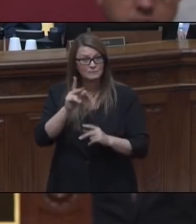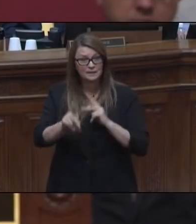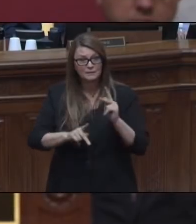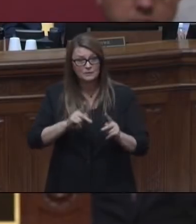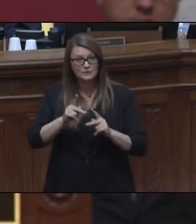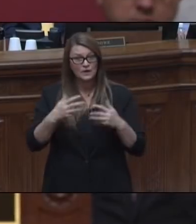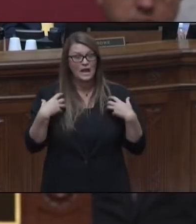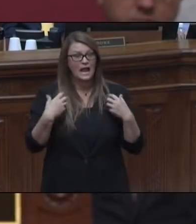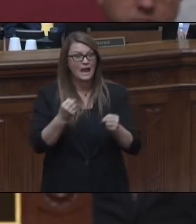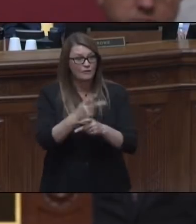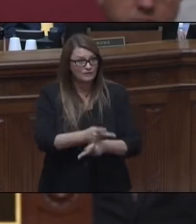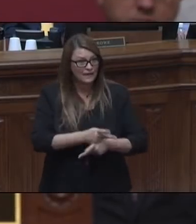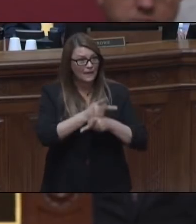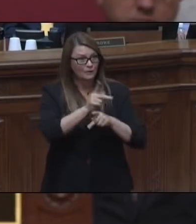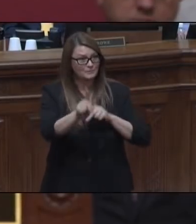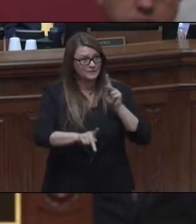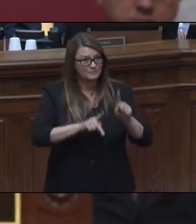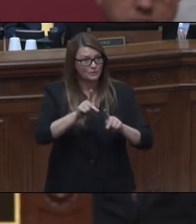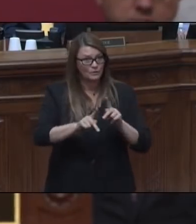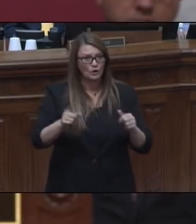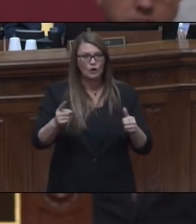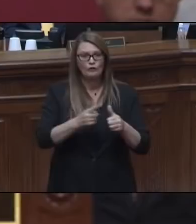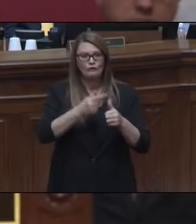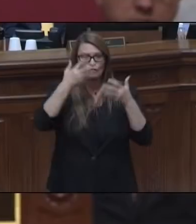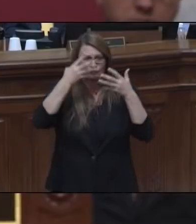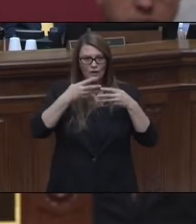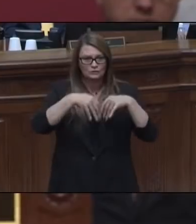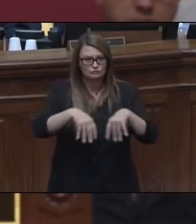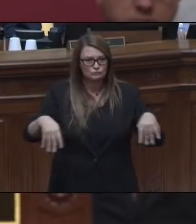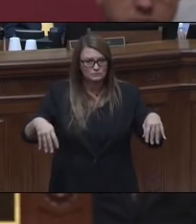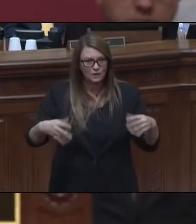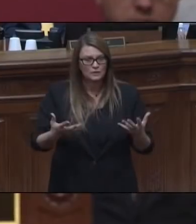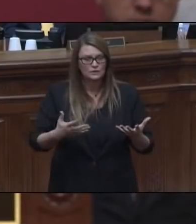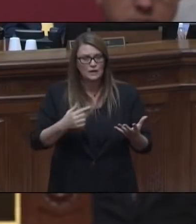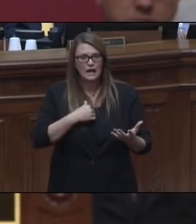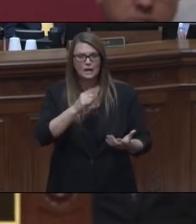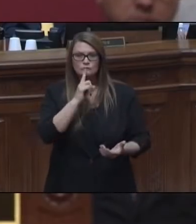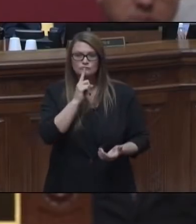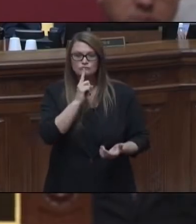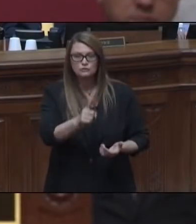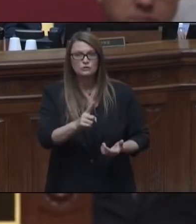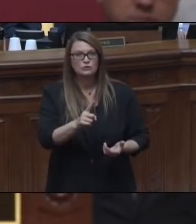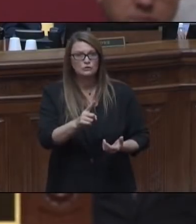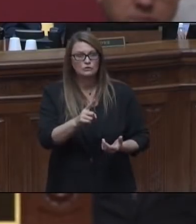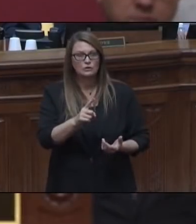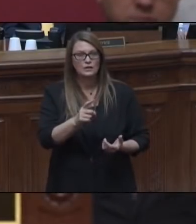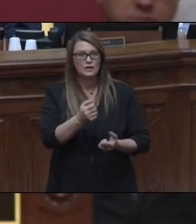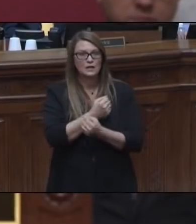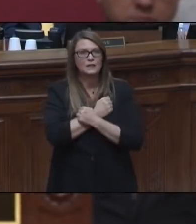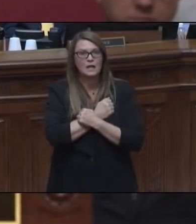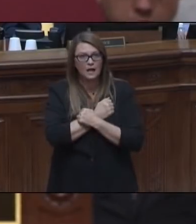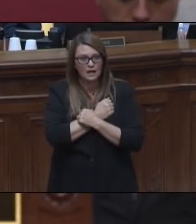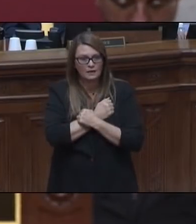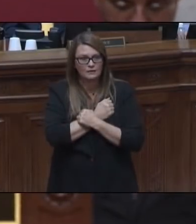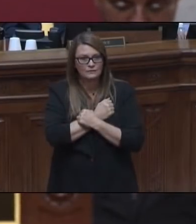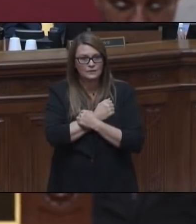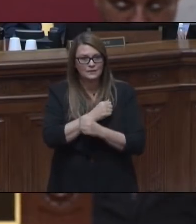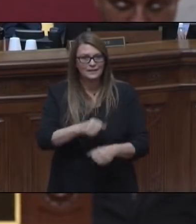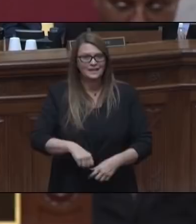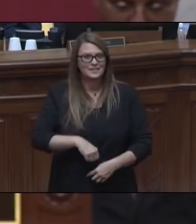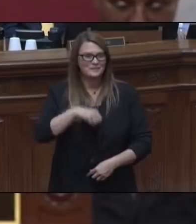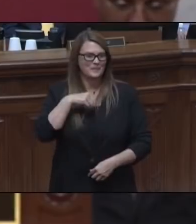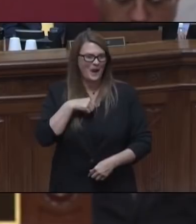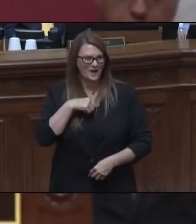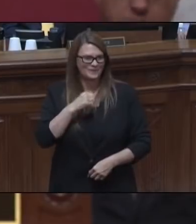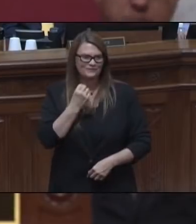our healthcare people, our first responders, and I truly love the fact that I am the proudest